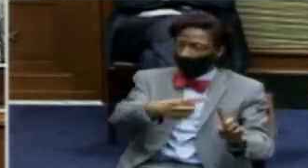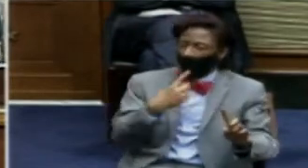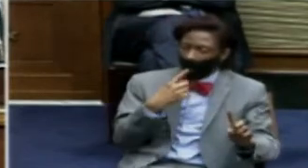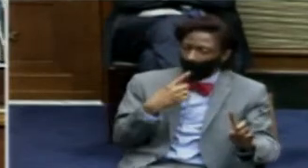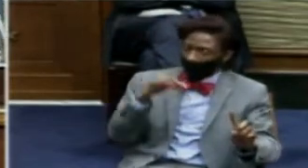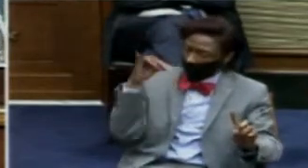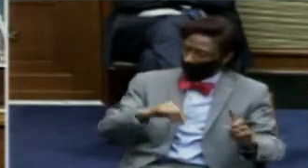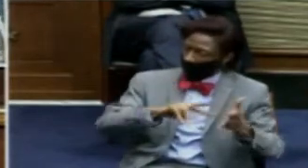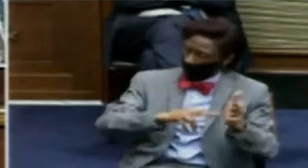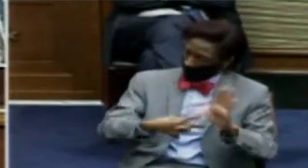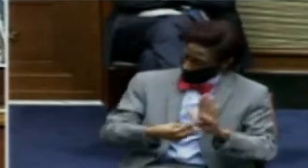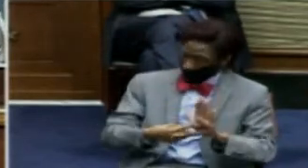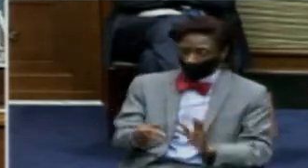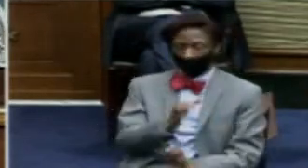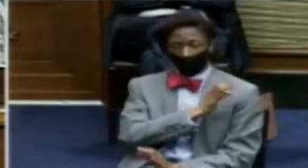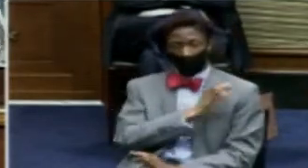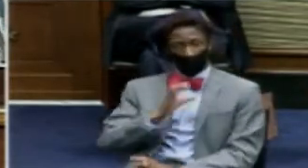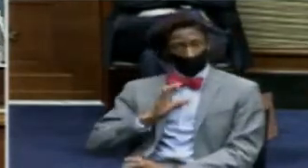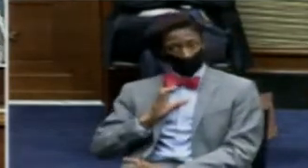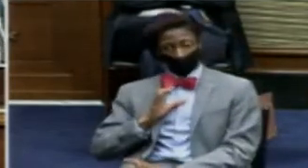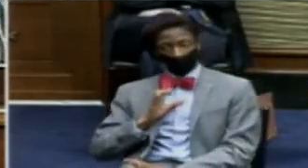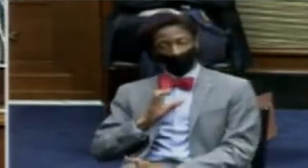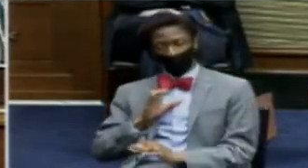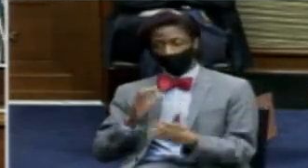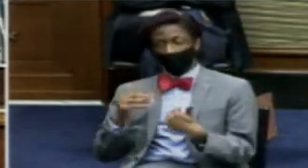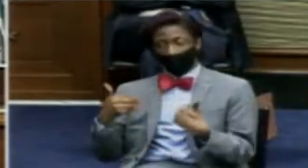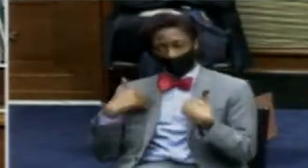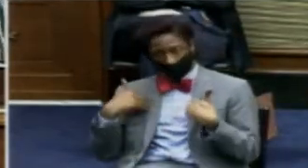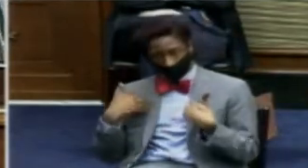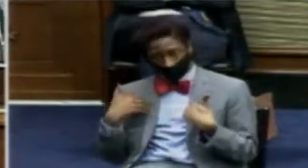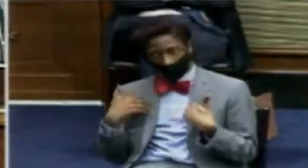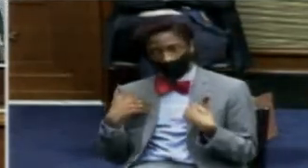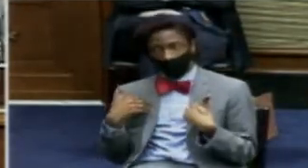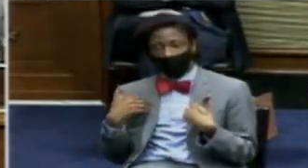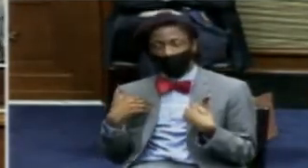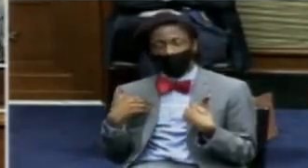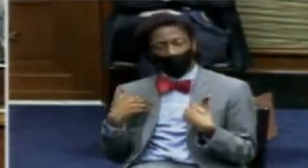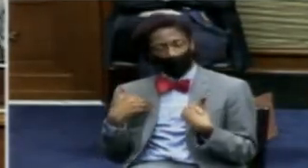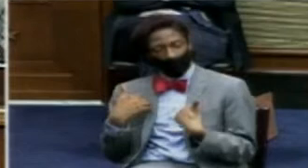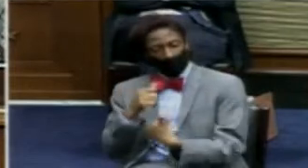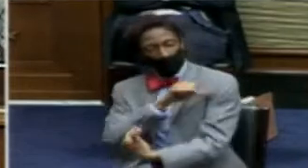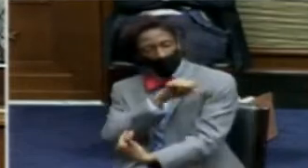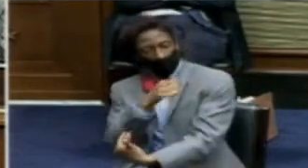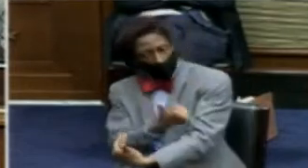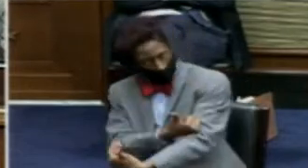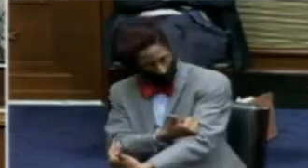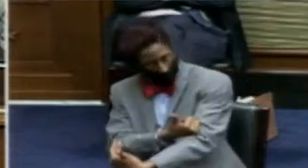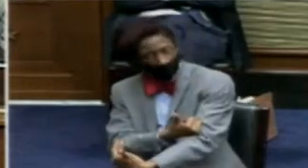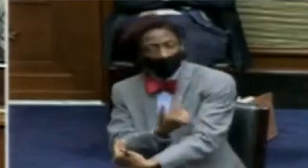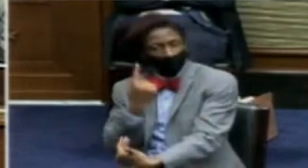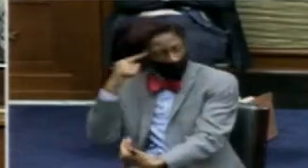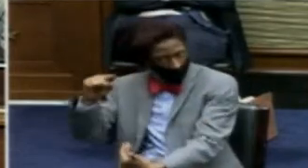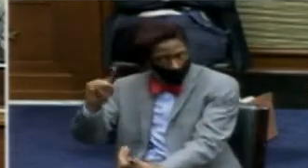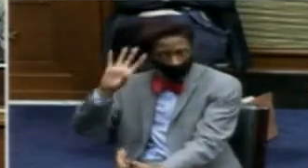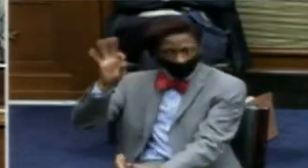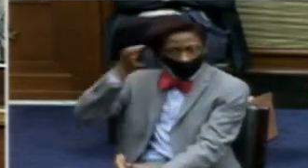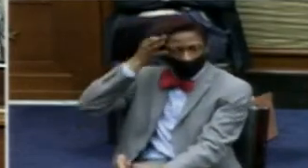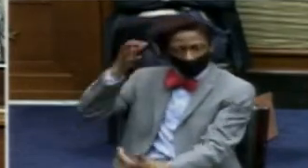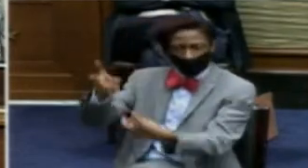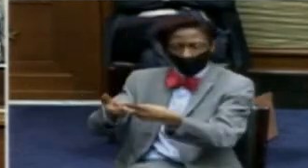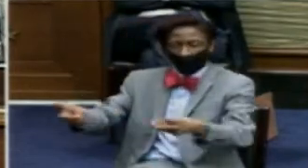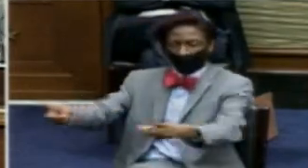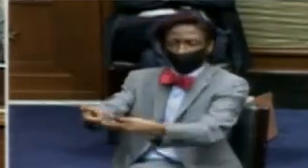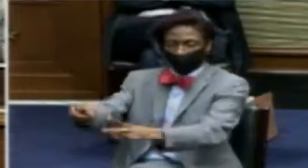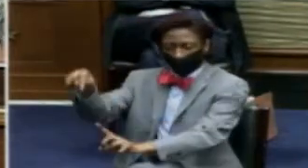means Congress has plenary authority over the federal district. Ms.